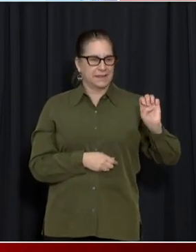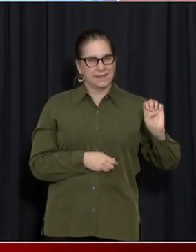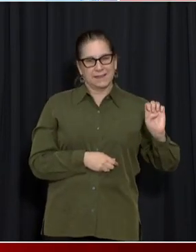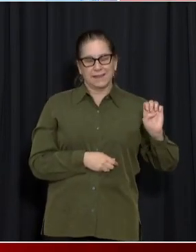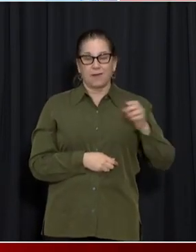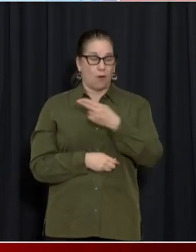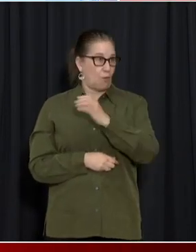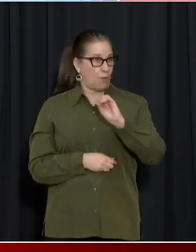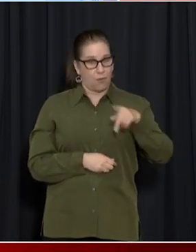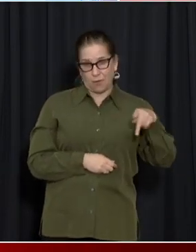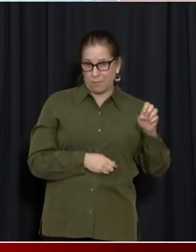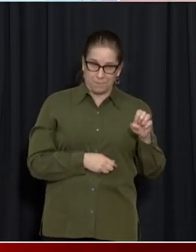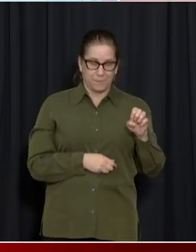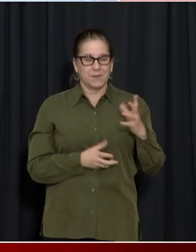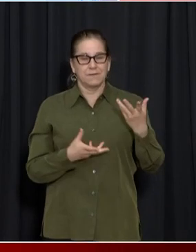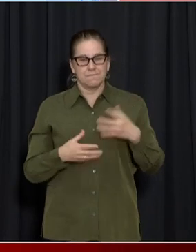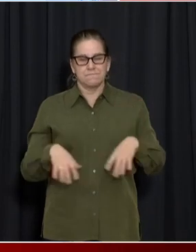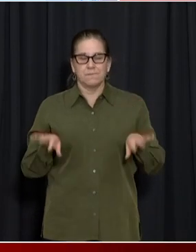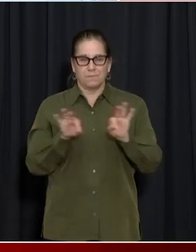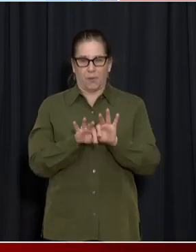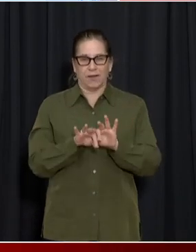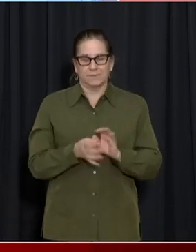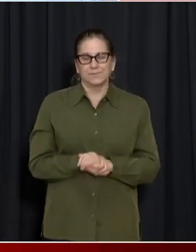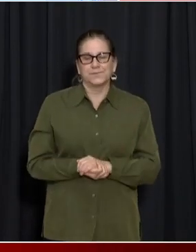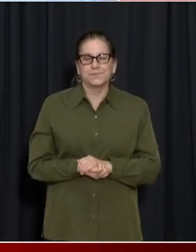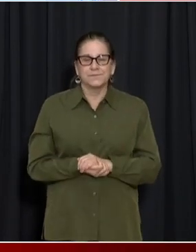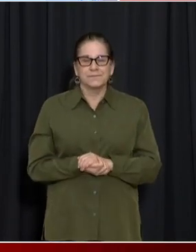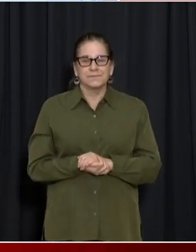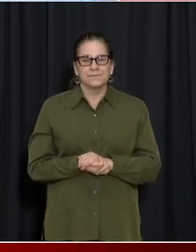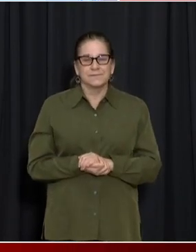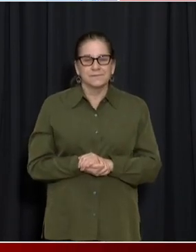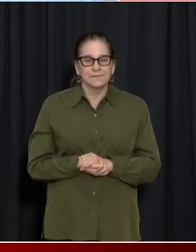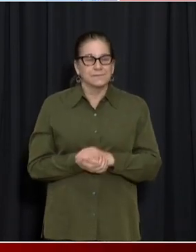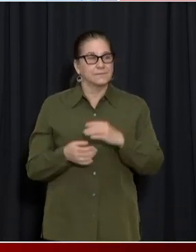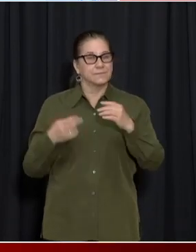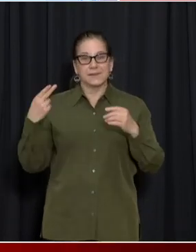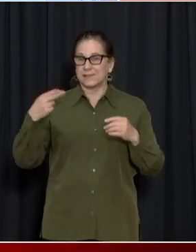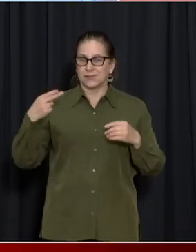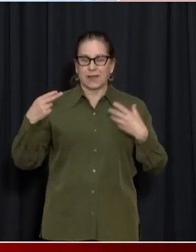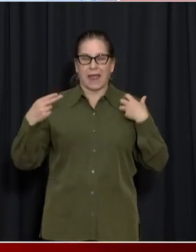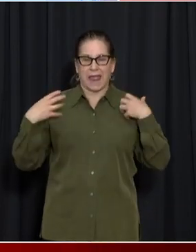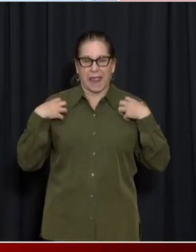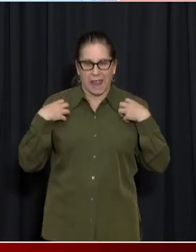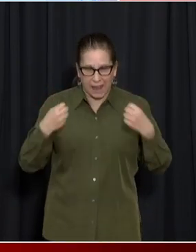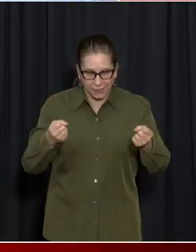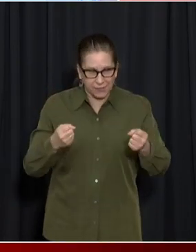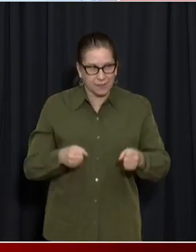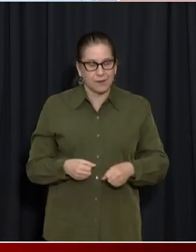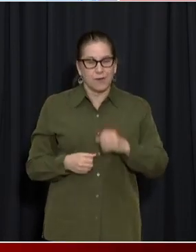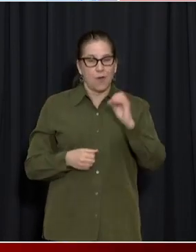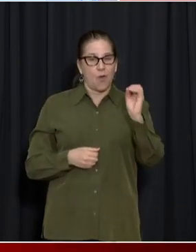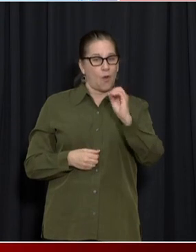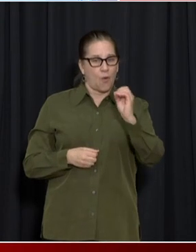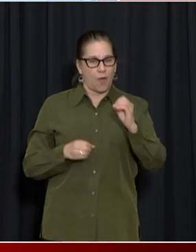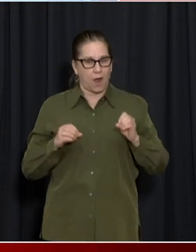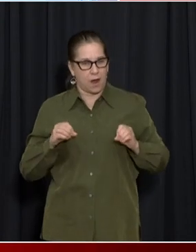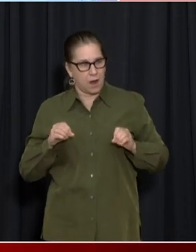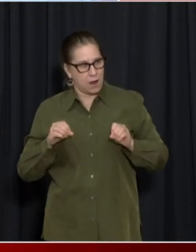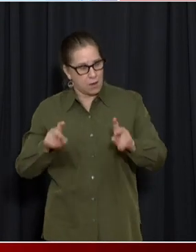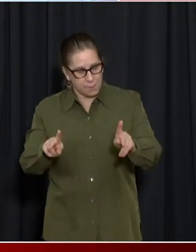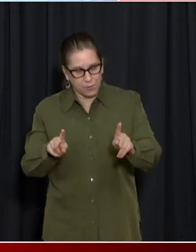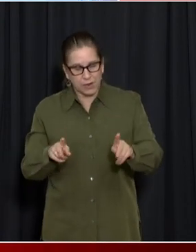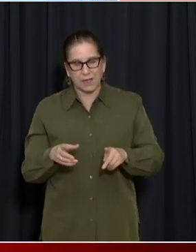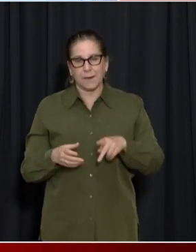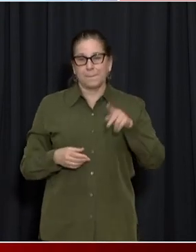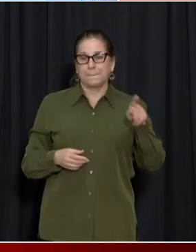efforts in the values of hope, which are health, opportunity, prosperity, and equity. And these values guided all